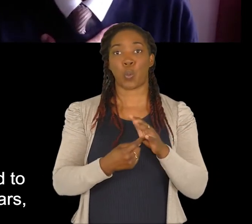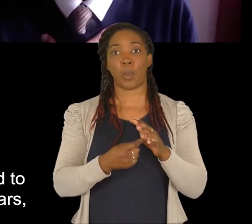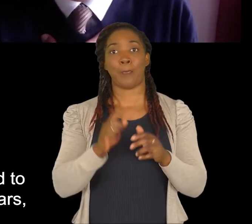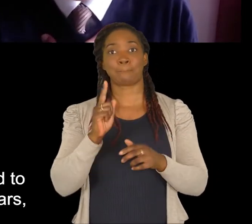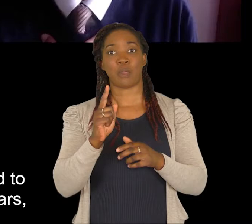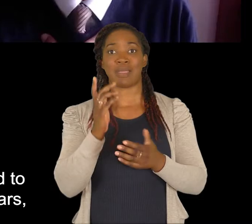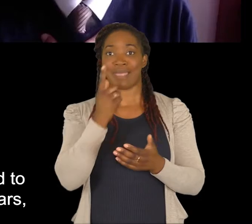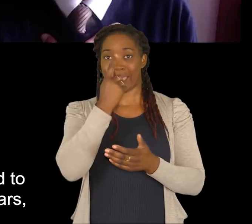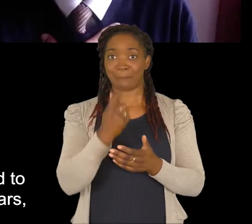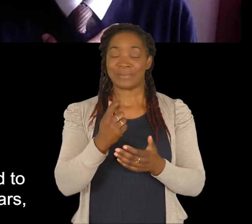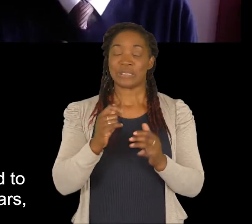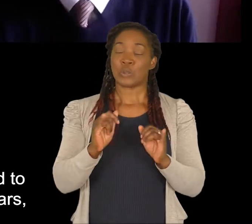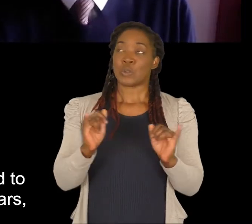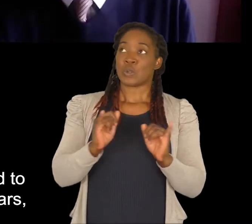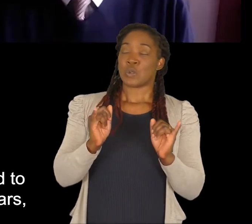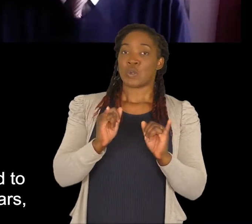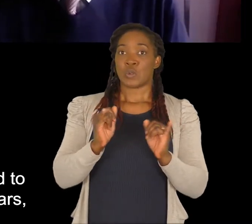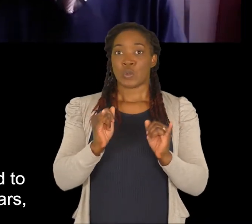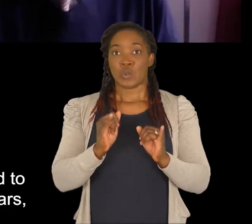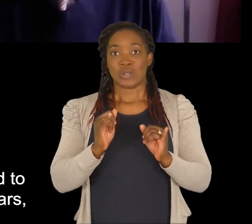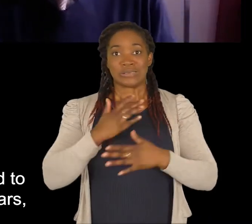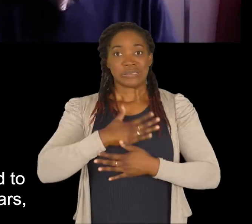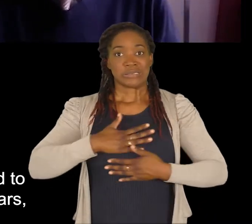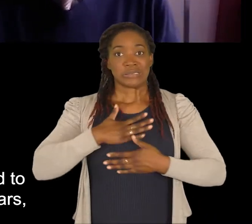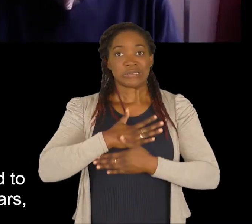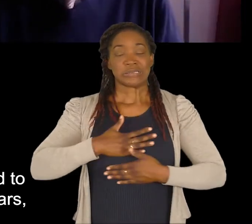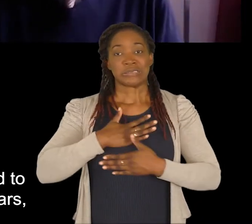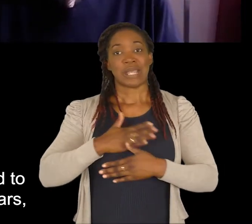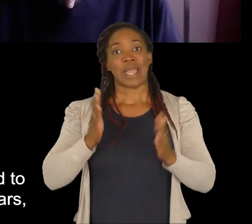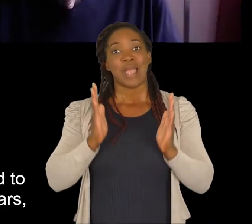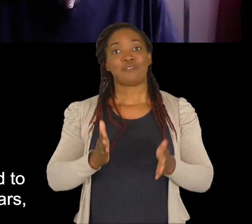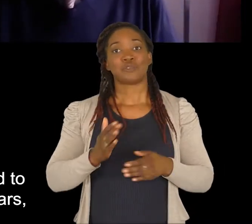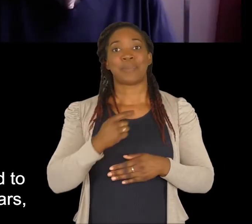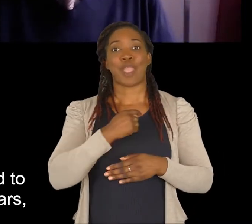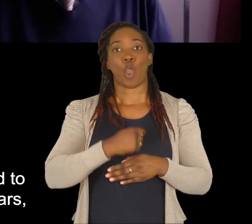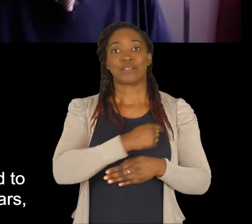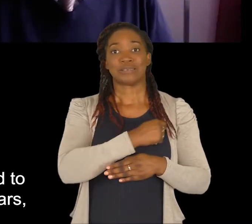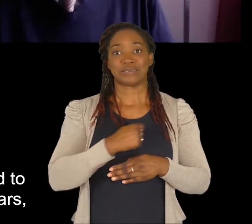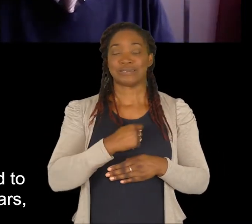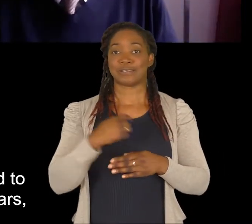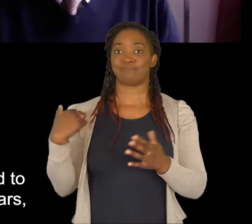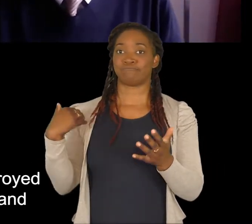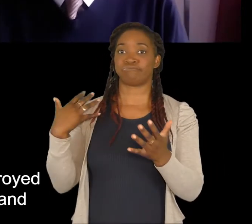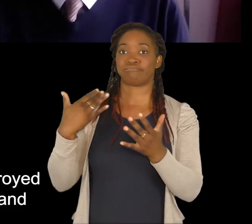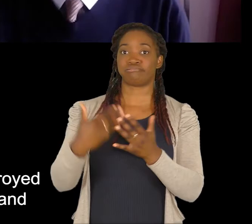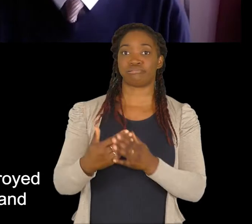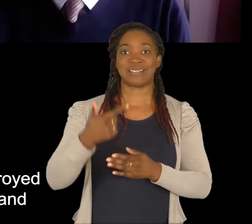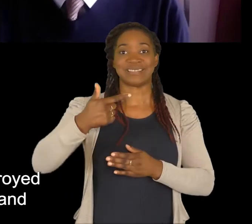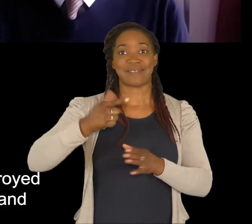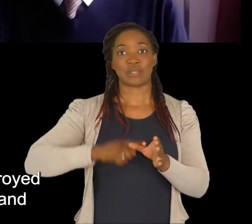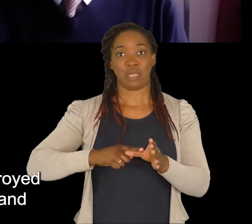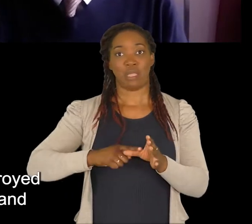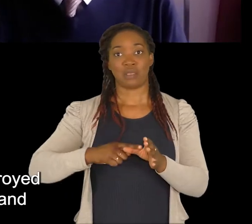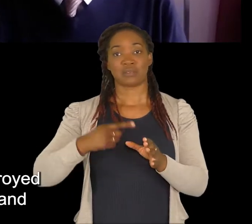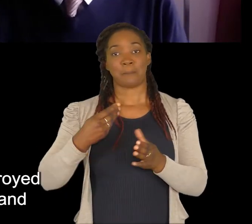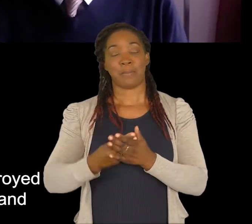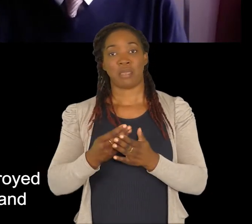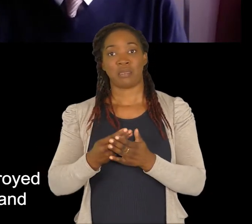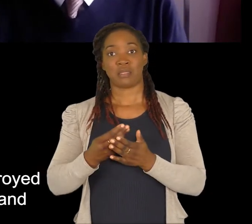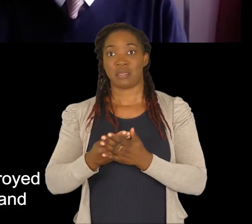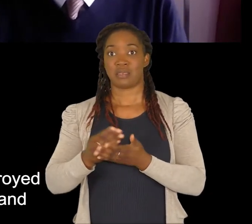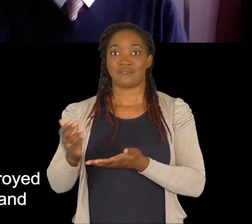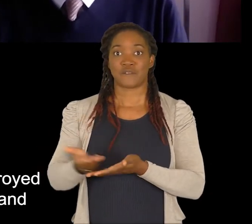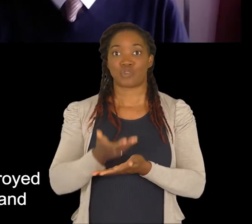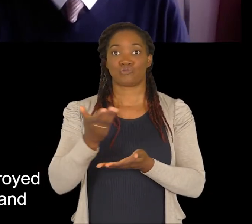also the most soul destroying round. And if I had to be really honest, Rosa, you know, in the last 7 years, my journey of raising money